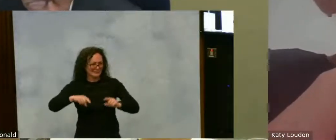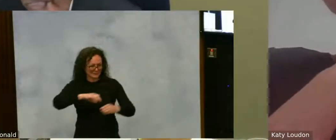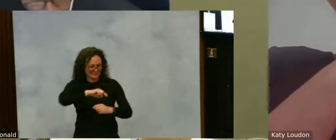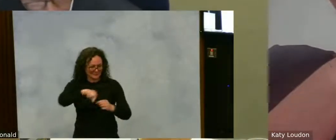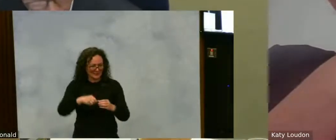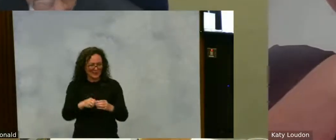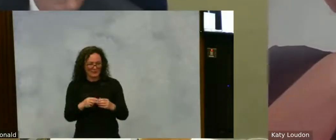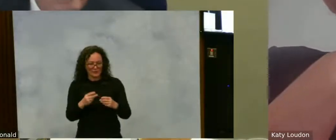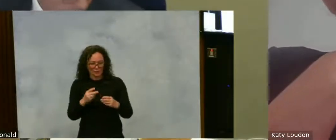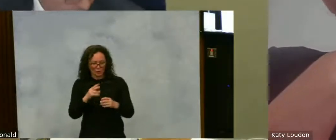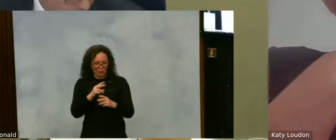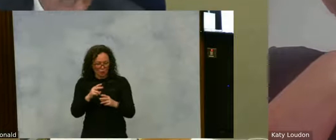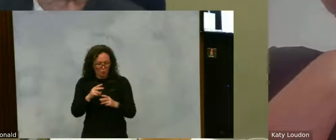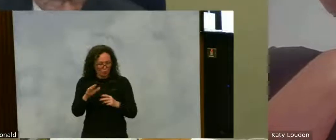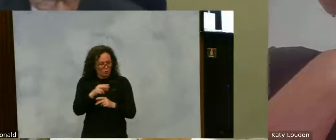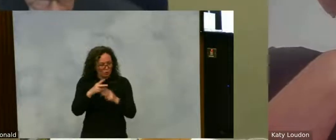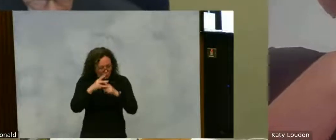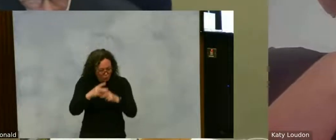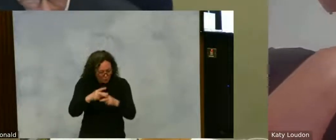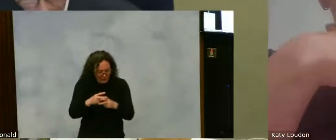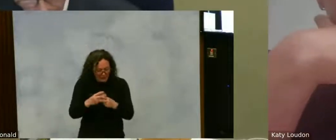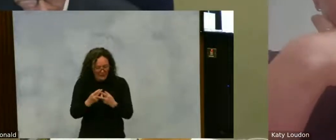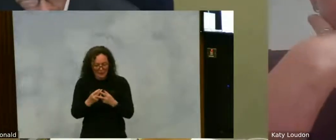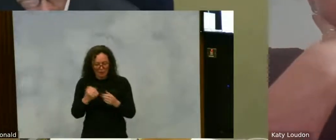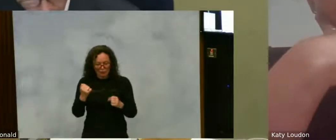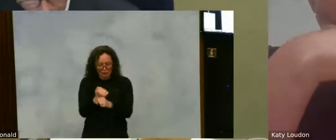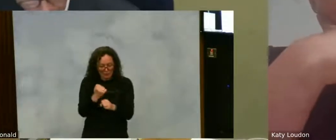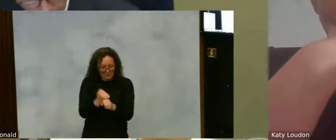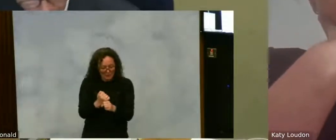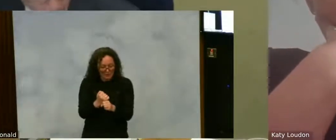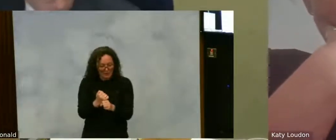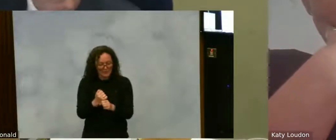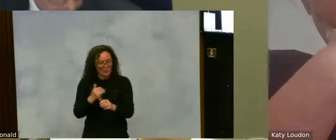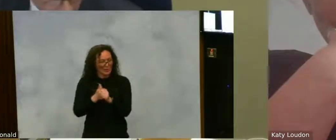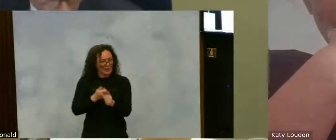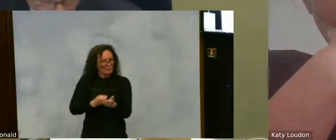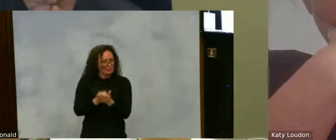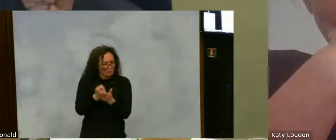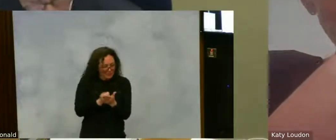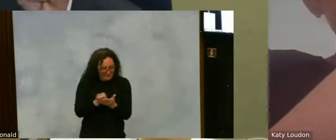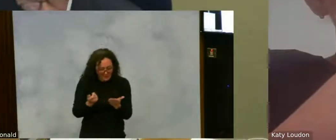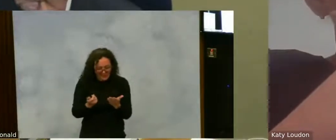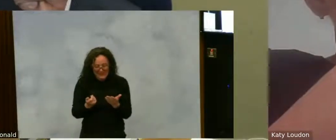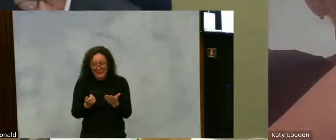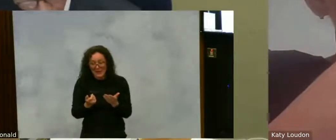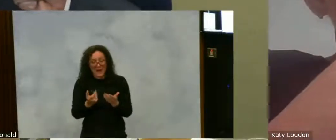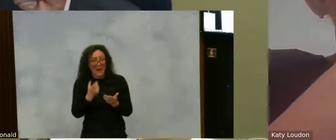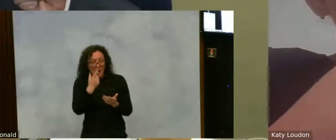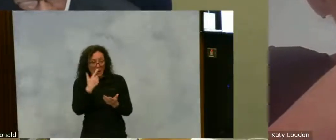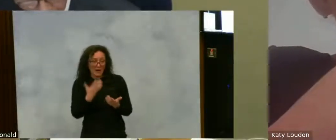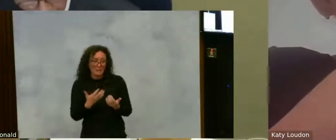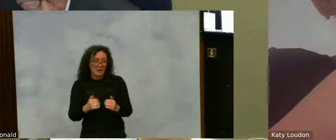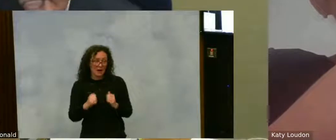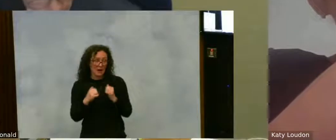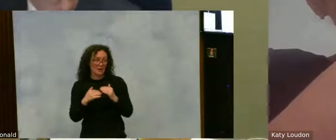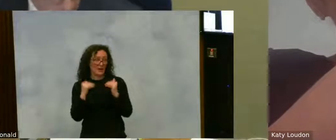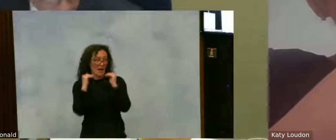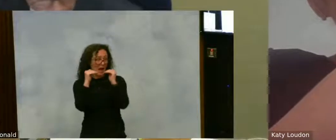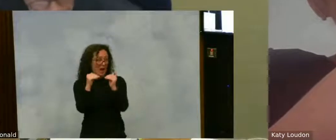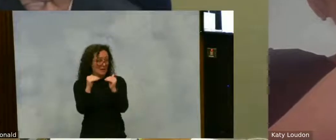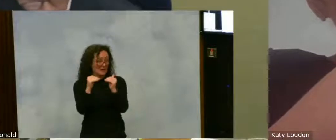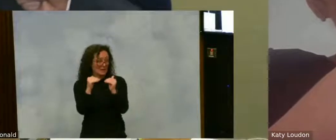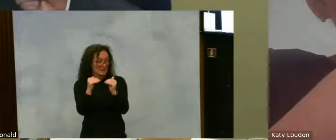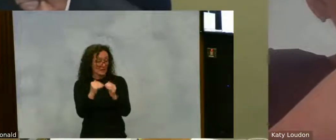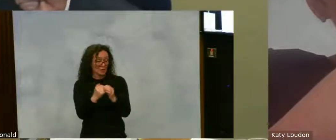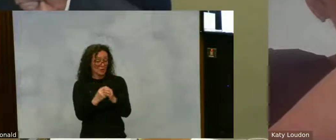social care, rechargeable repairs, commercial rent. Obviously, from time to time can be quite high value, both individually and